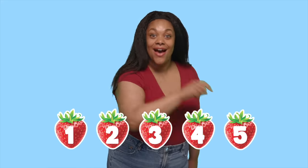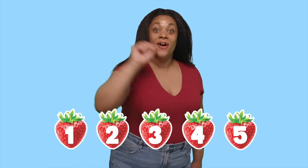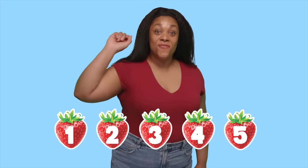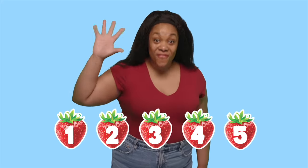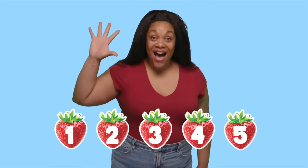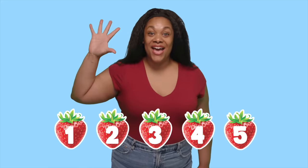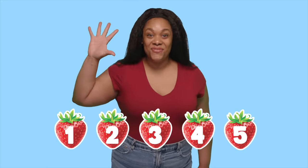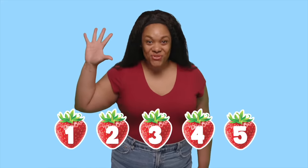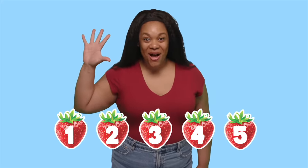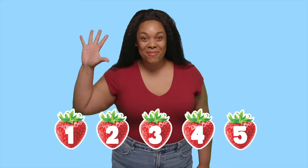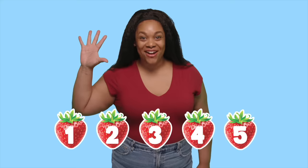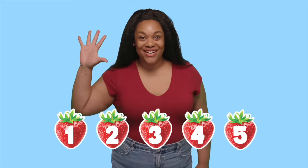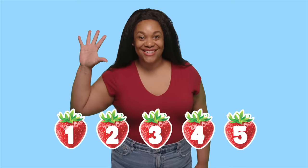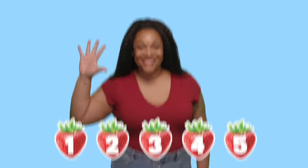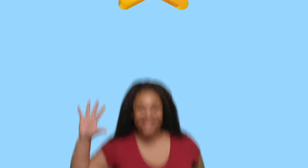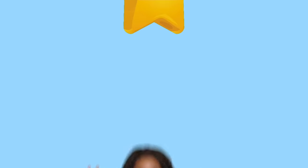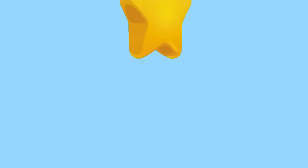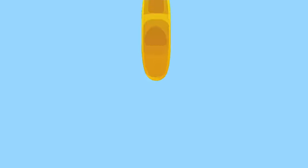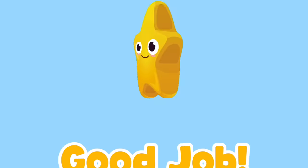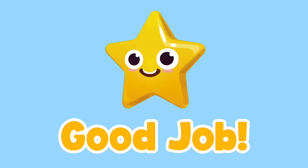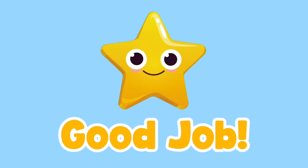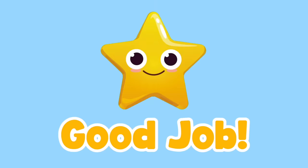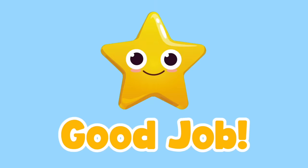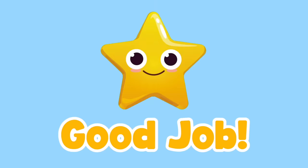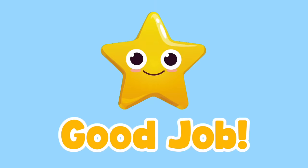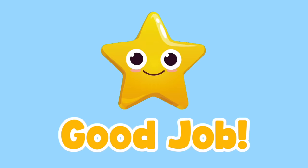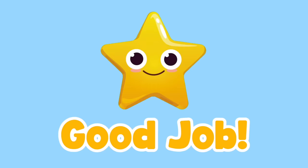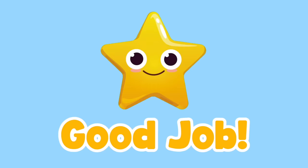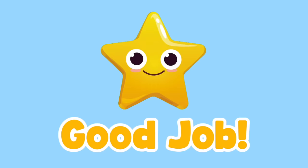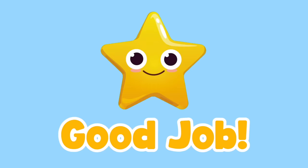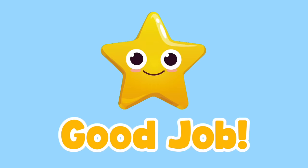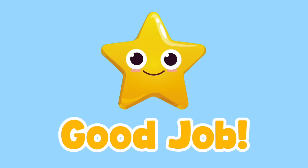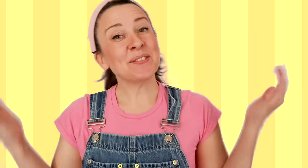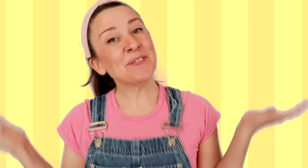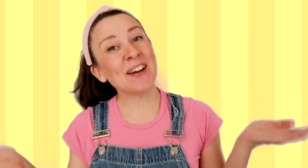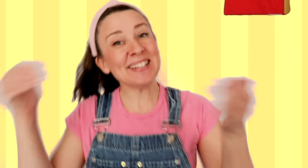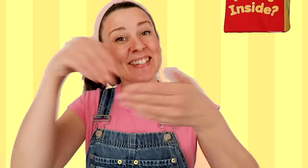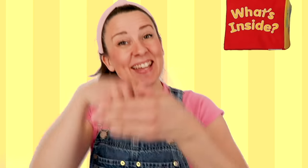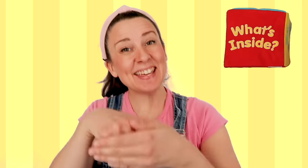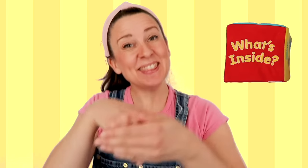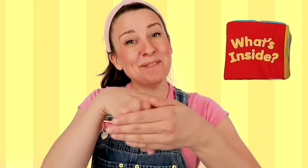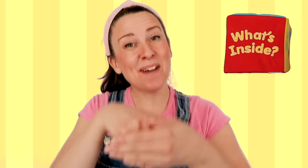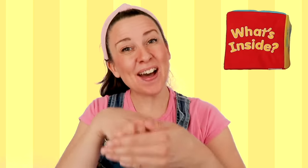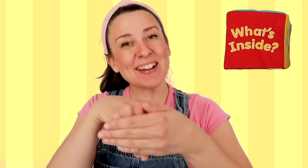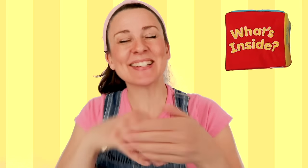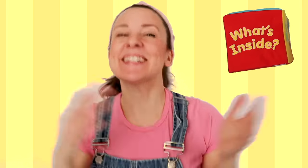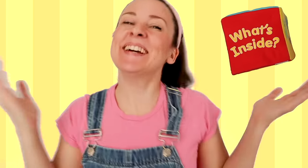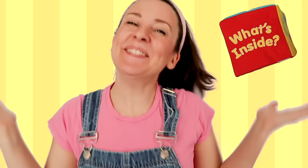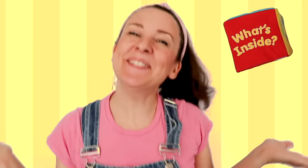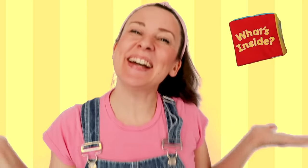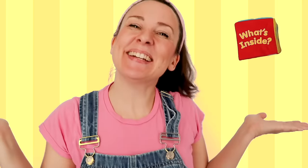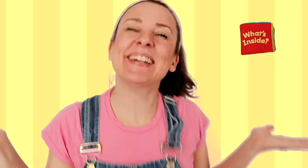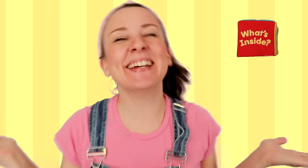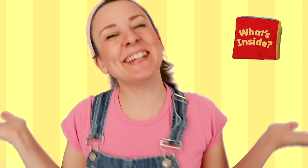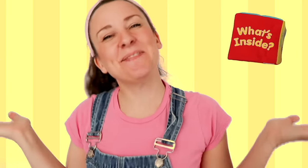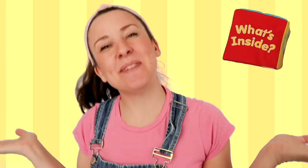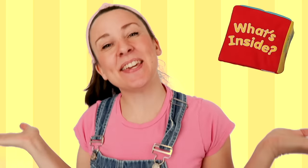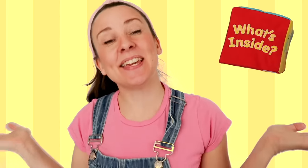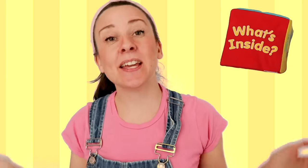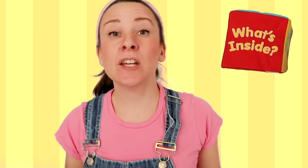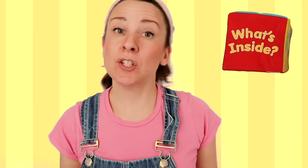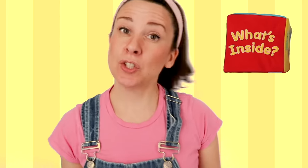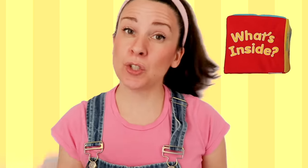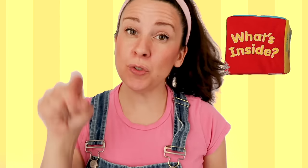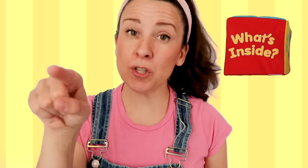1, 2, 3, 4, 5. 5 strawberries. Good job. What's in the box? What could it